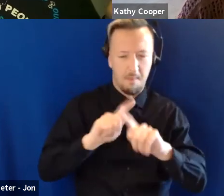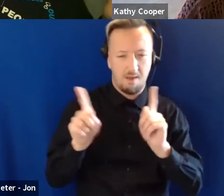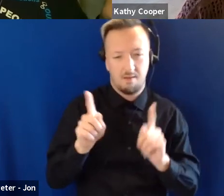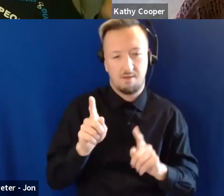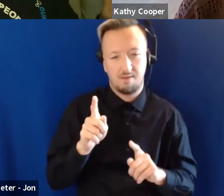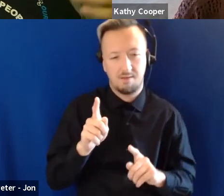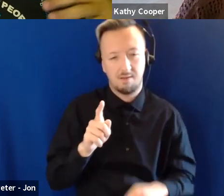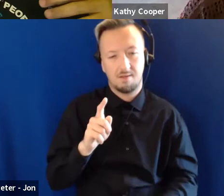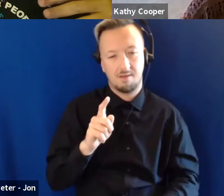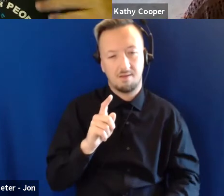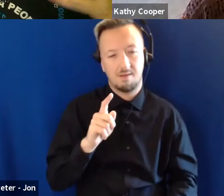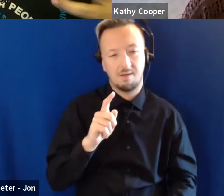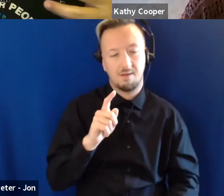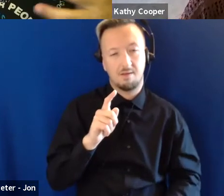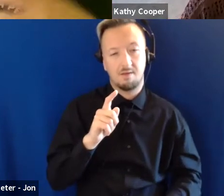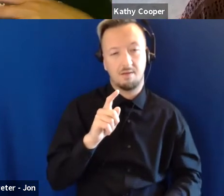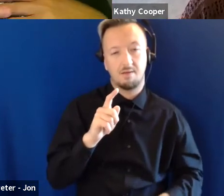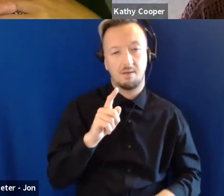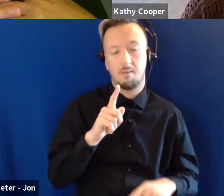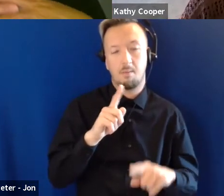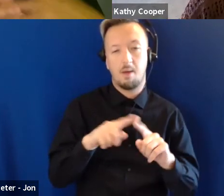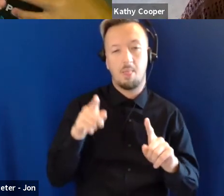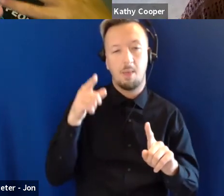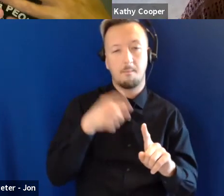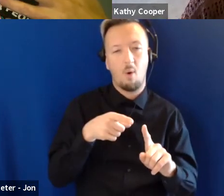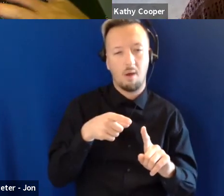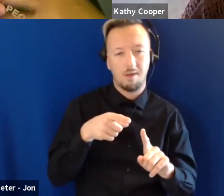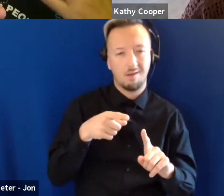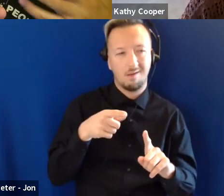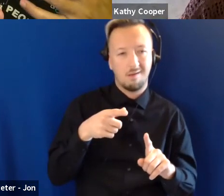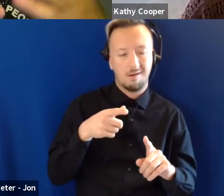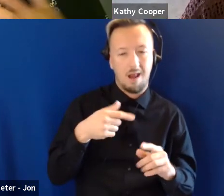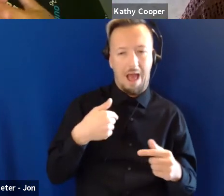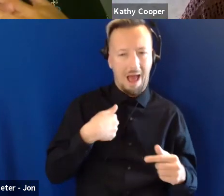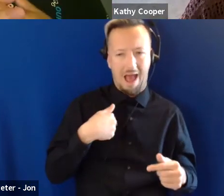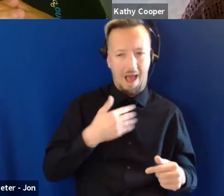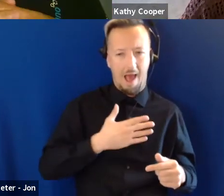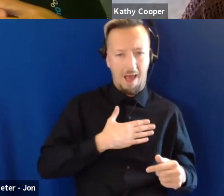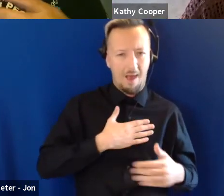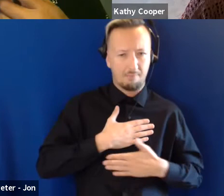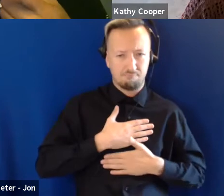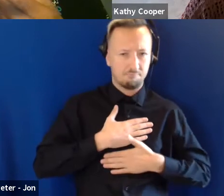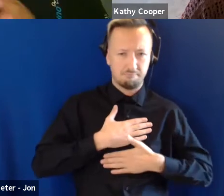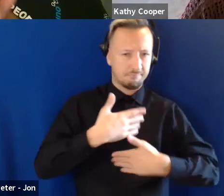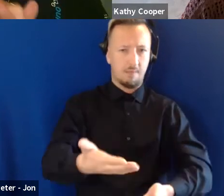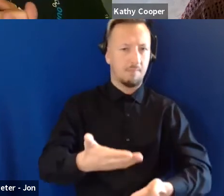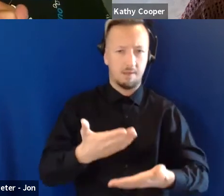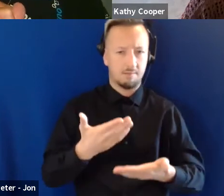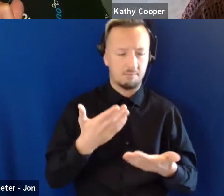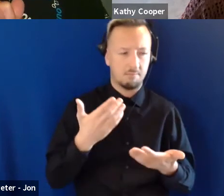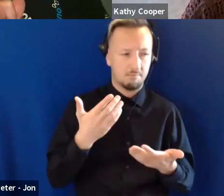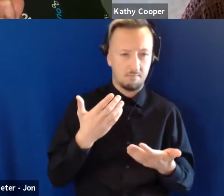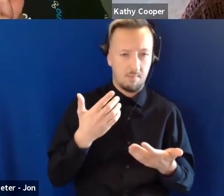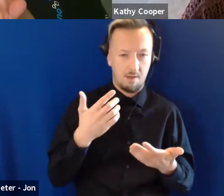but, the reality is that I'm perfectly willing to admit, that, I don't have to worry